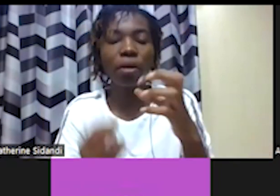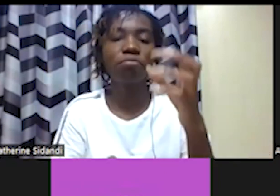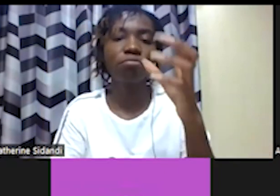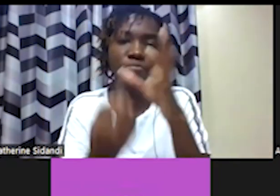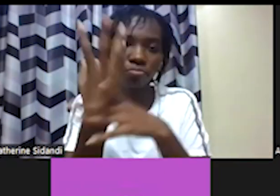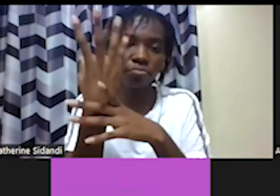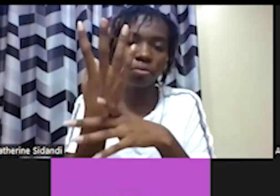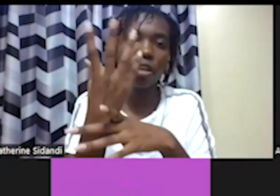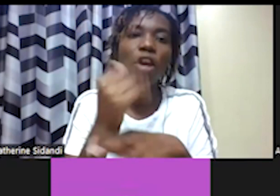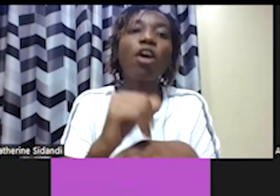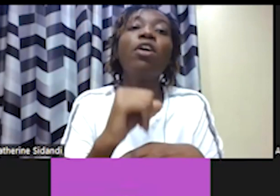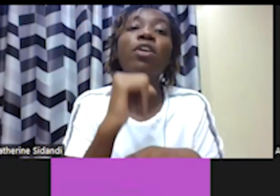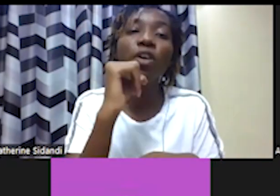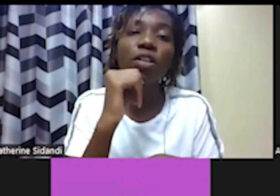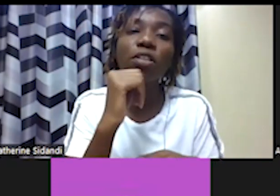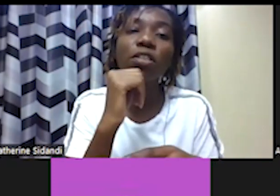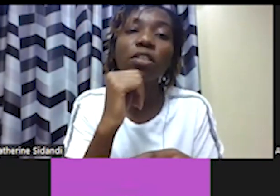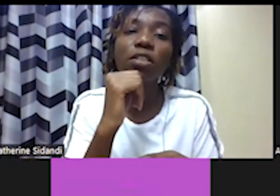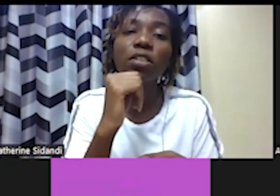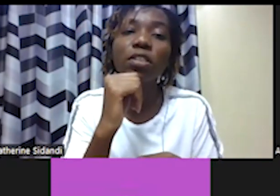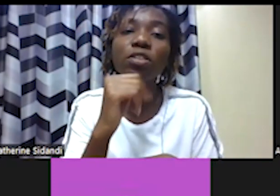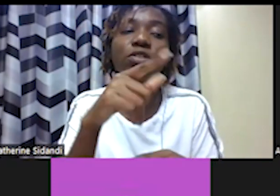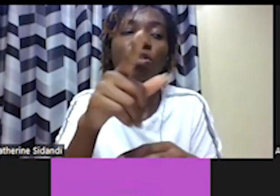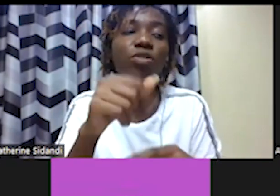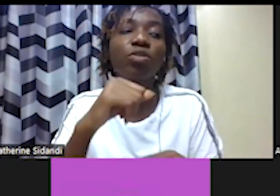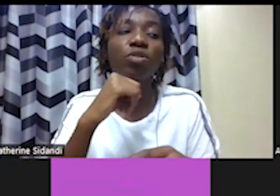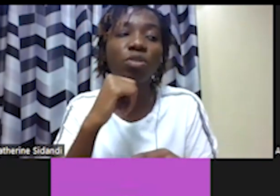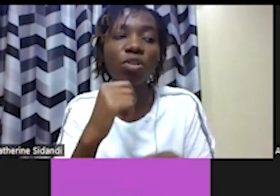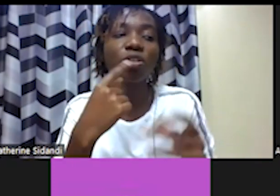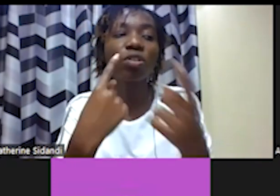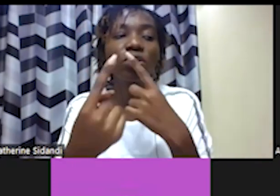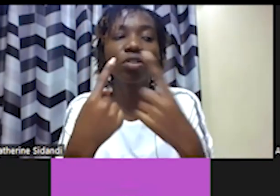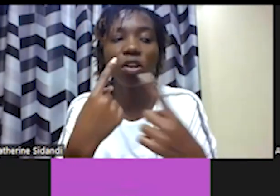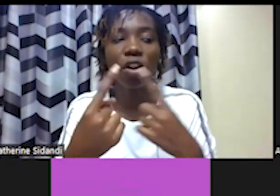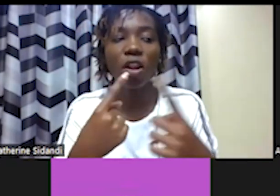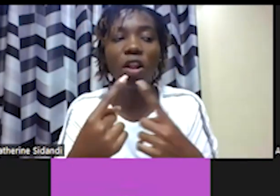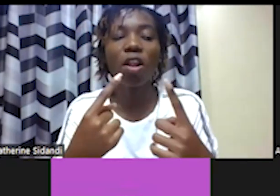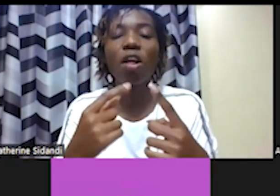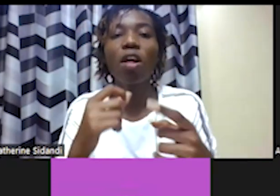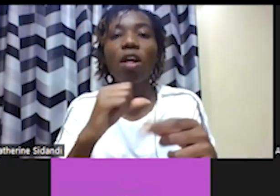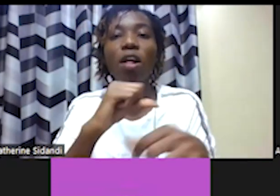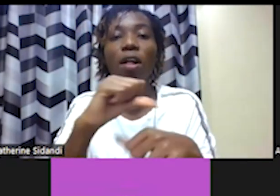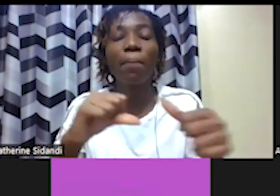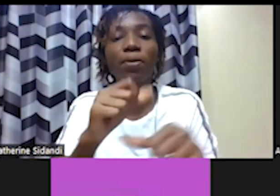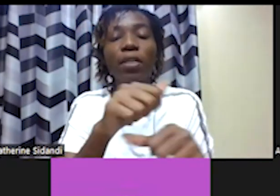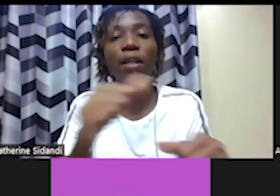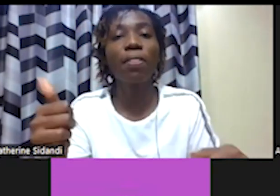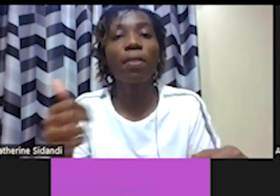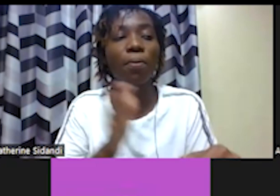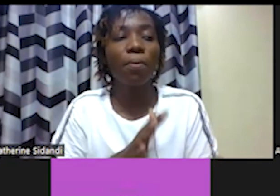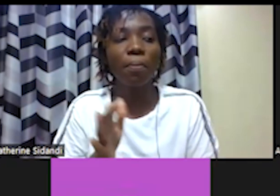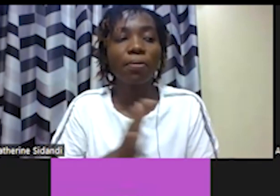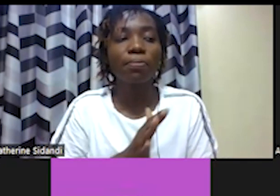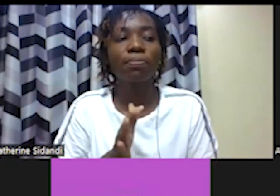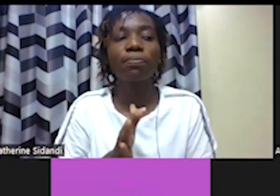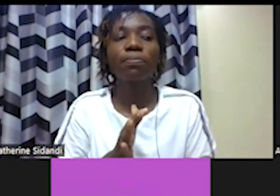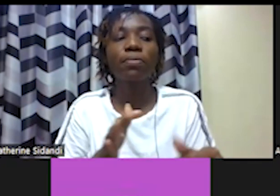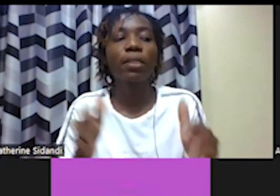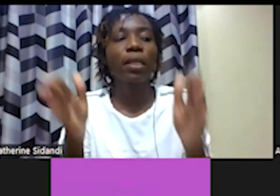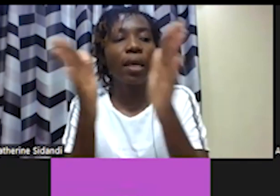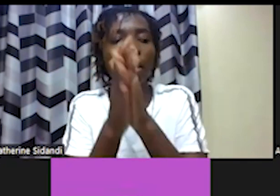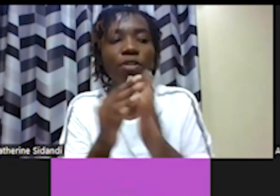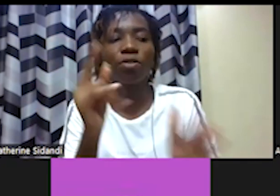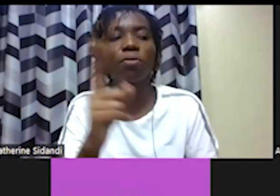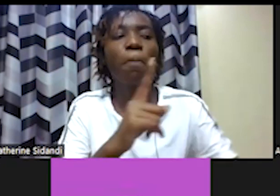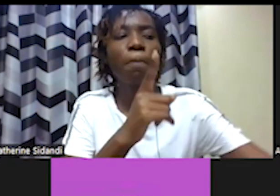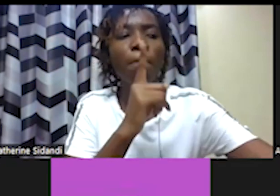Don't talk. Don't you dare be the one talking about that other woman. Just keep quiet.